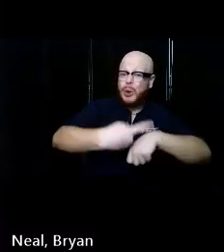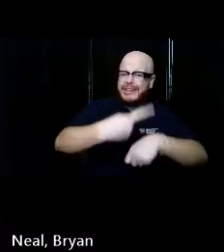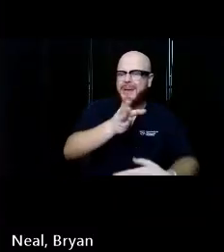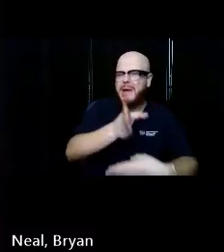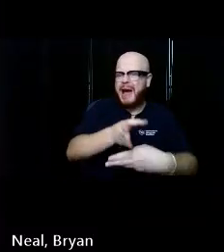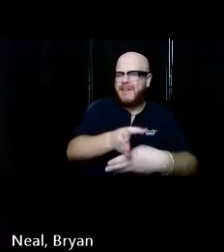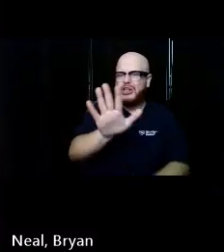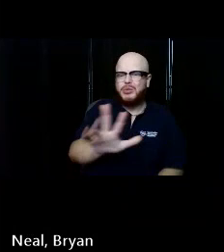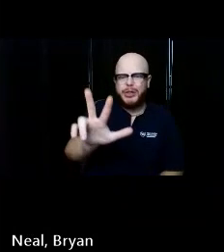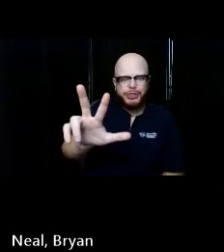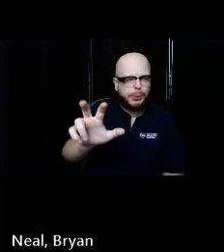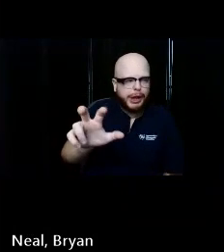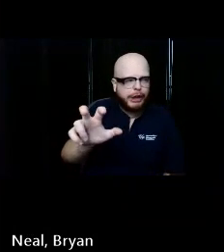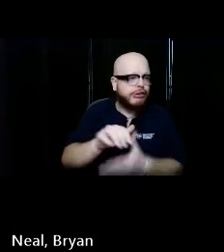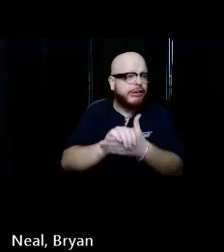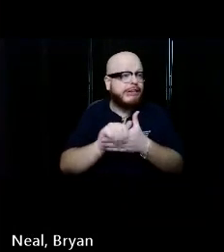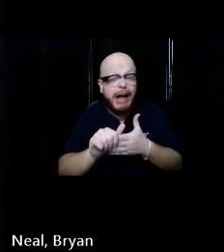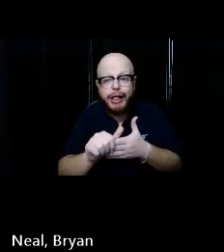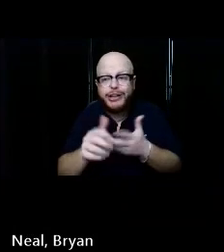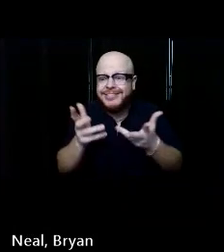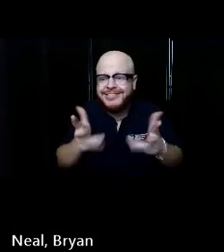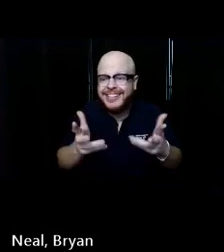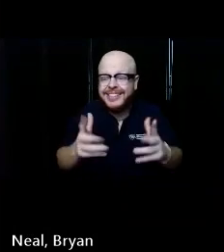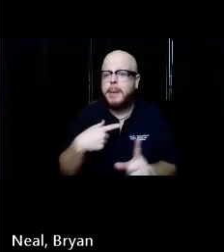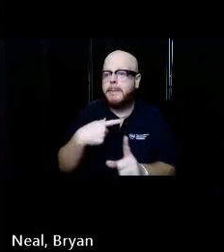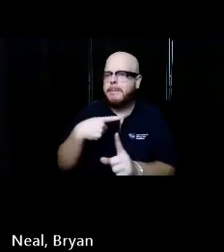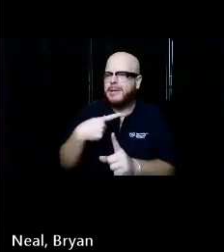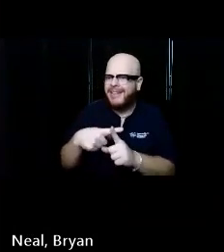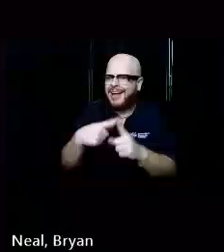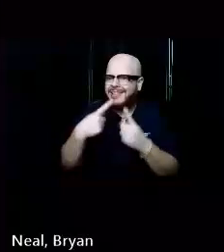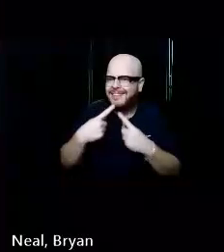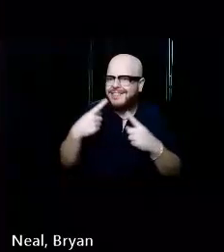and effective job accommodations are key to hiring and retaining